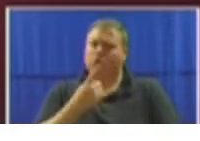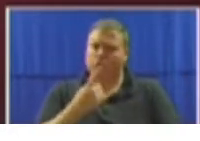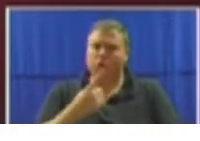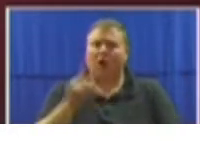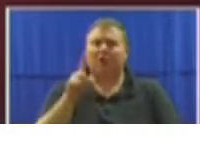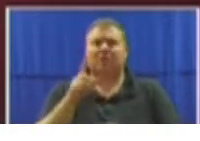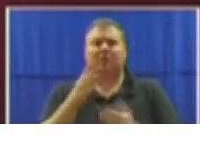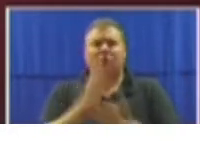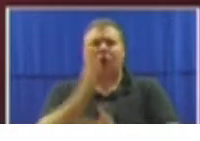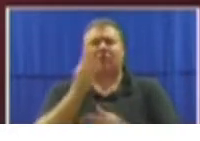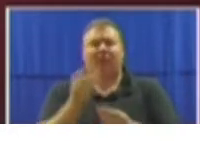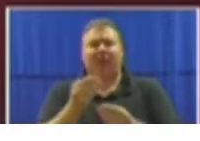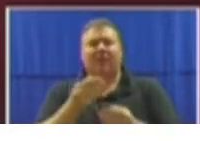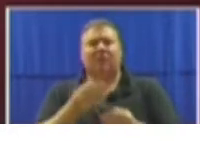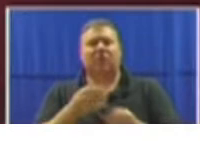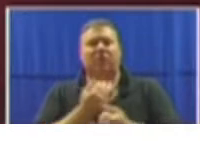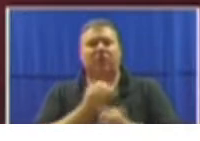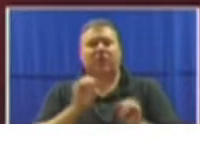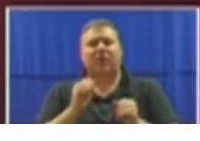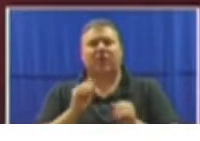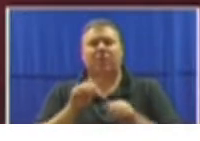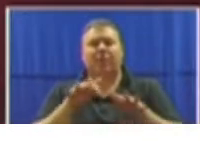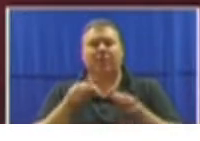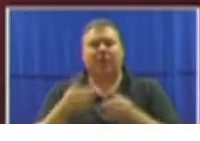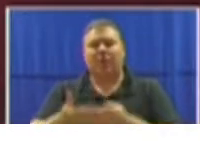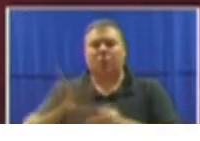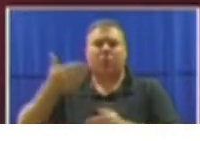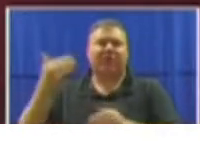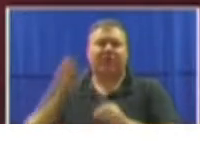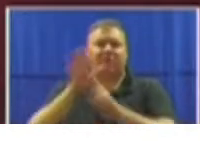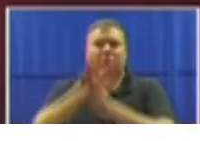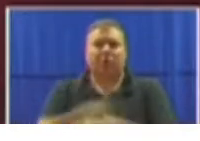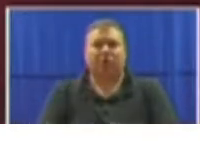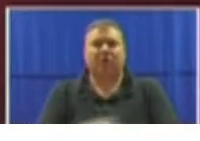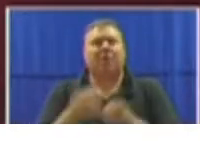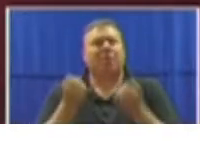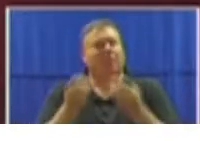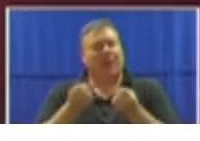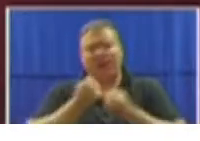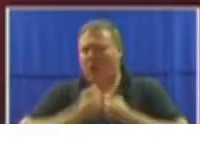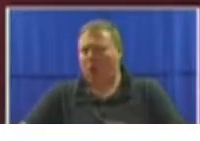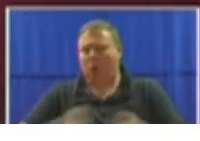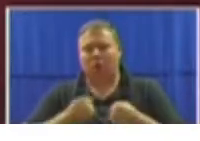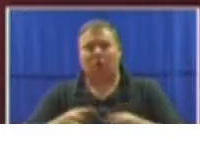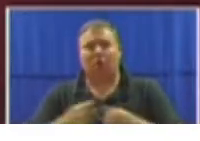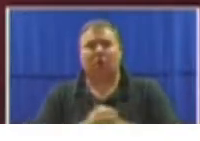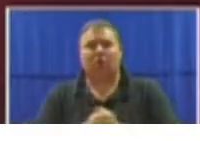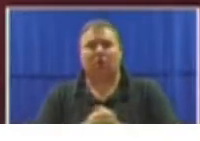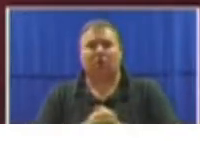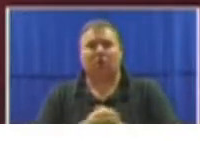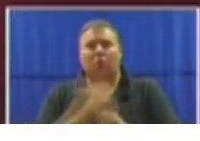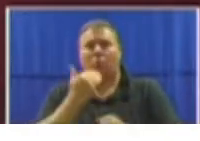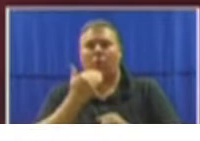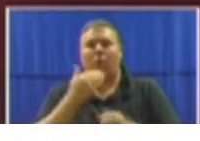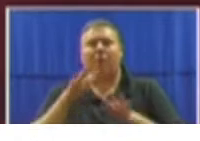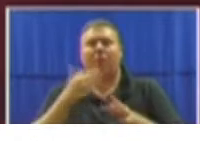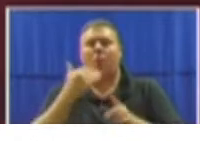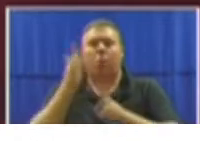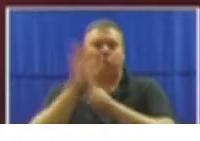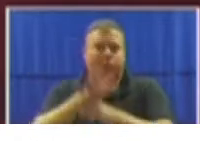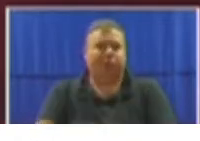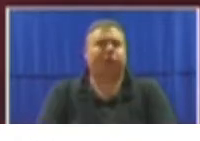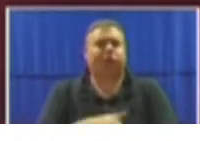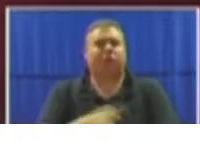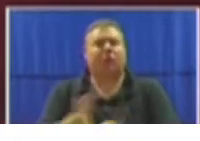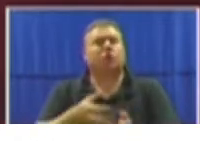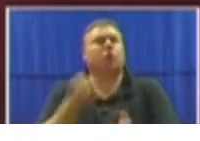of the previously oppressed, who suffered great and many losses at the hands of their oppressors. Today, the